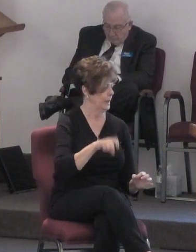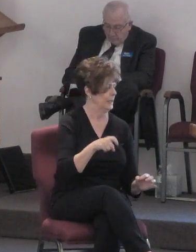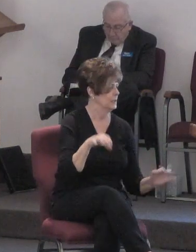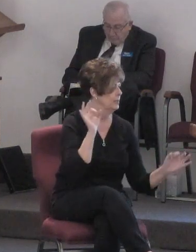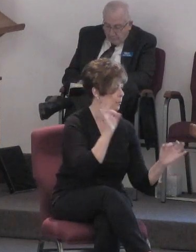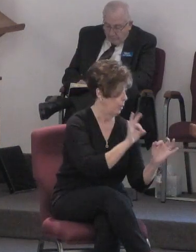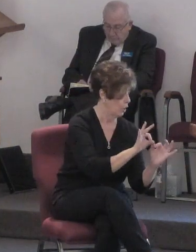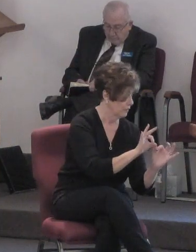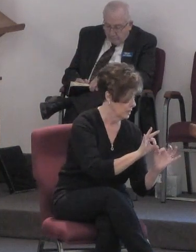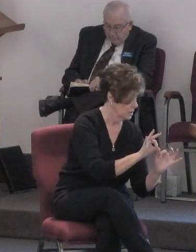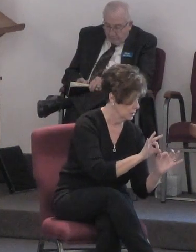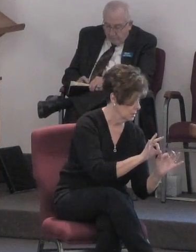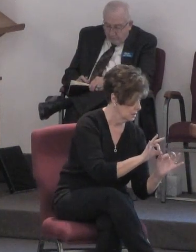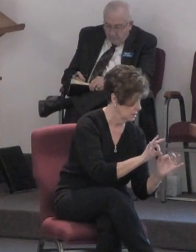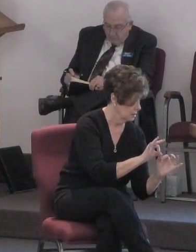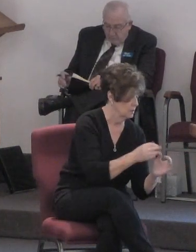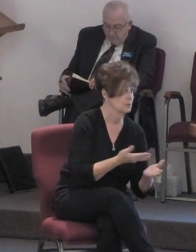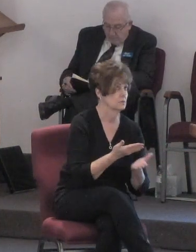ought?